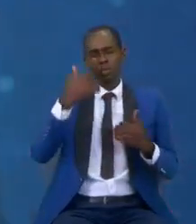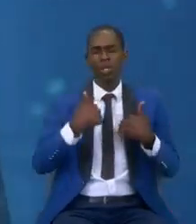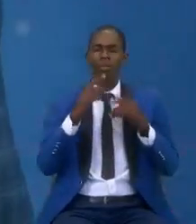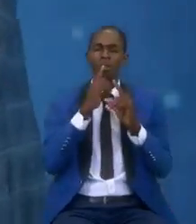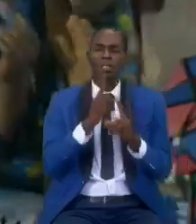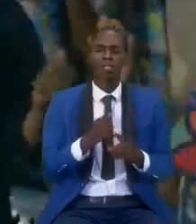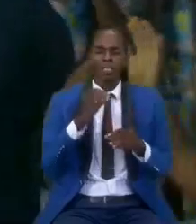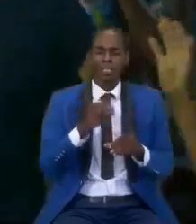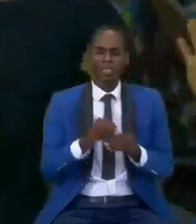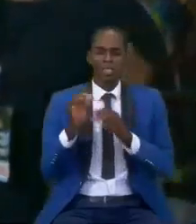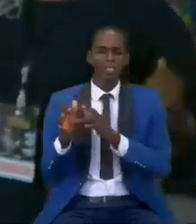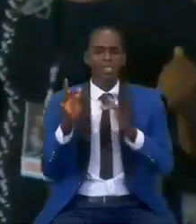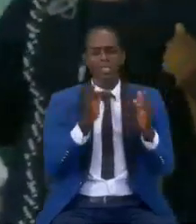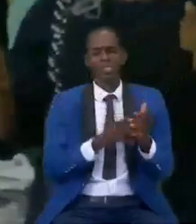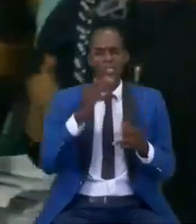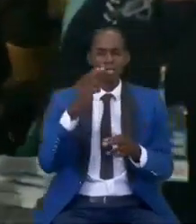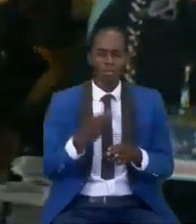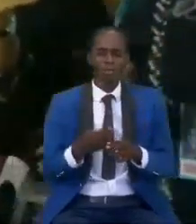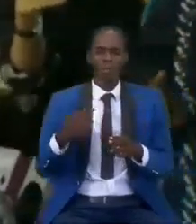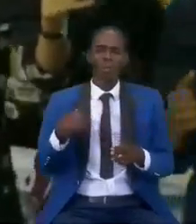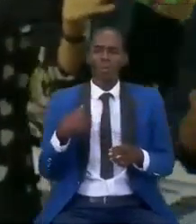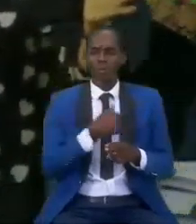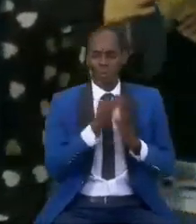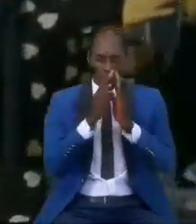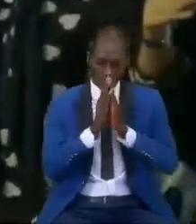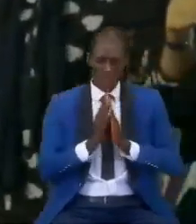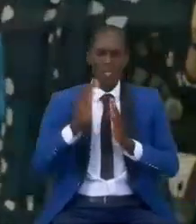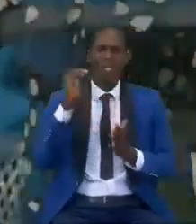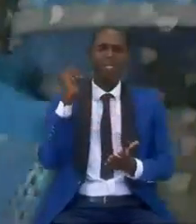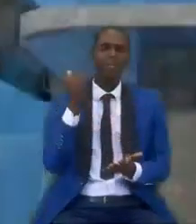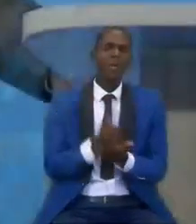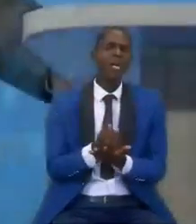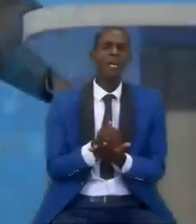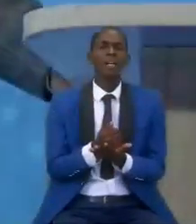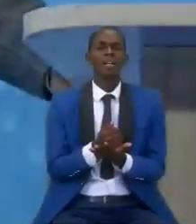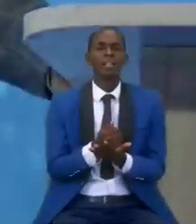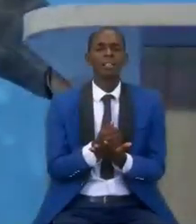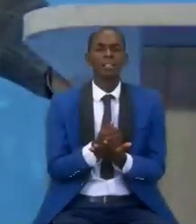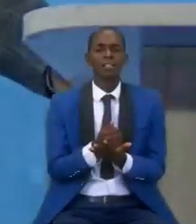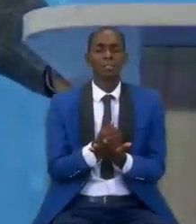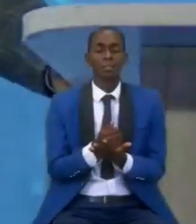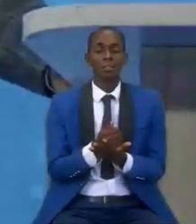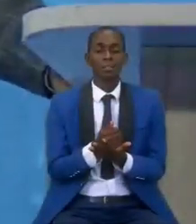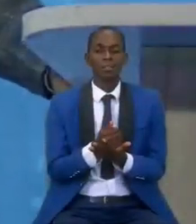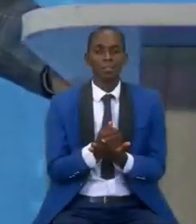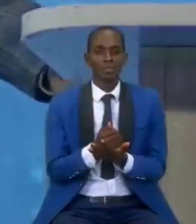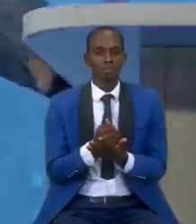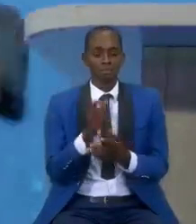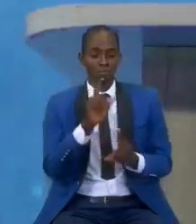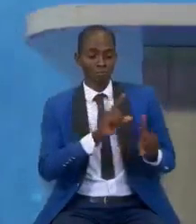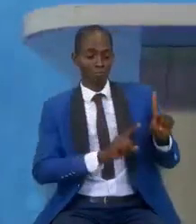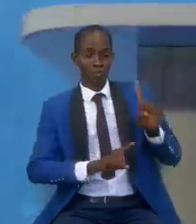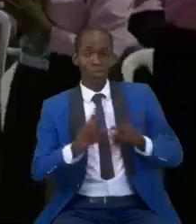pray. Look at the person beside you there and say the amen eyeball